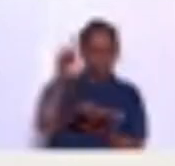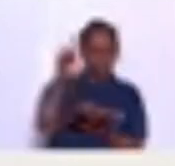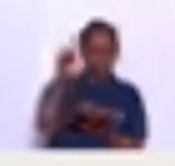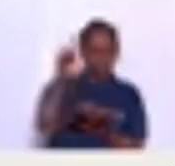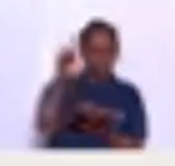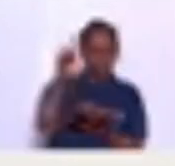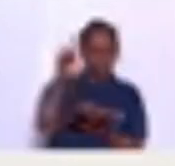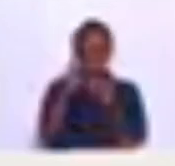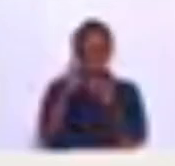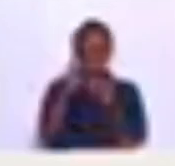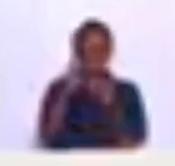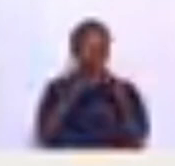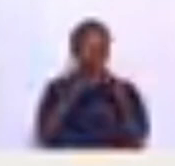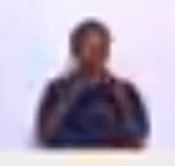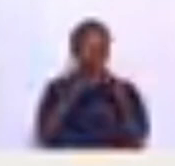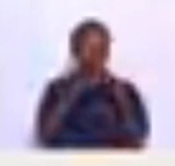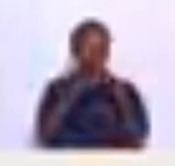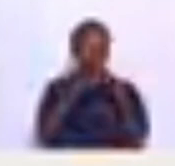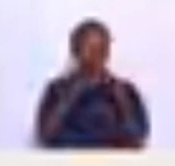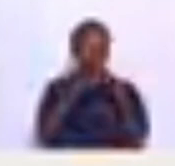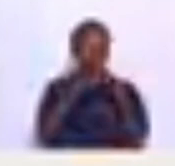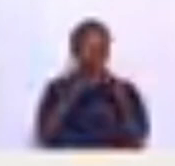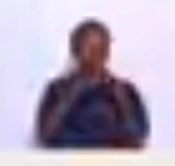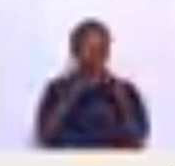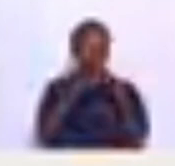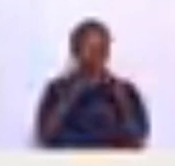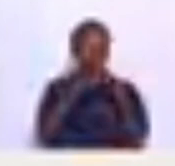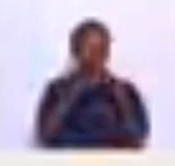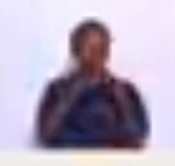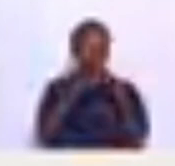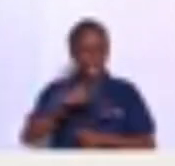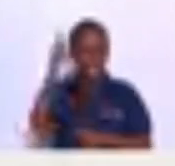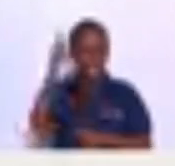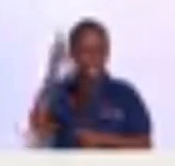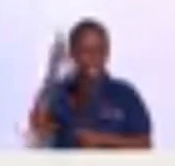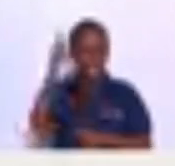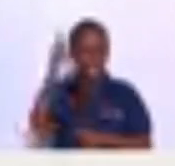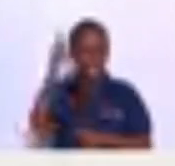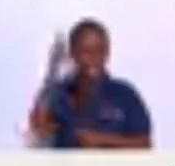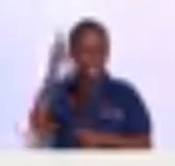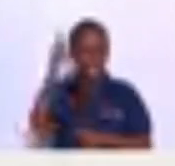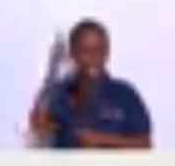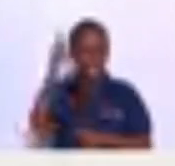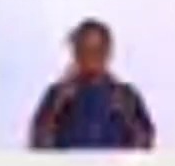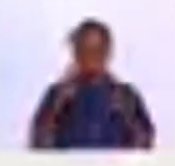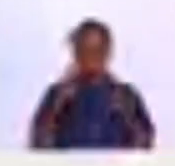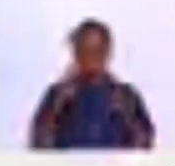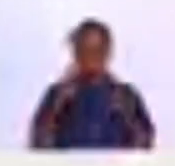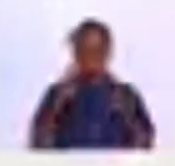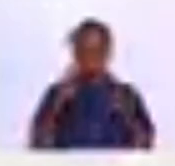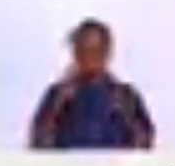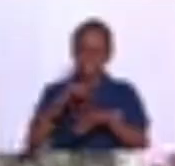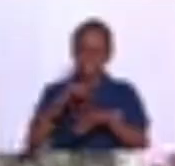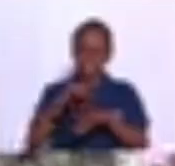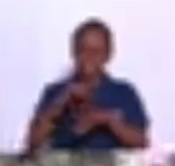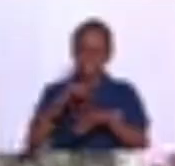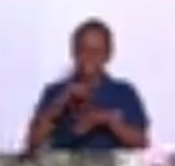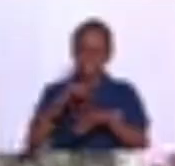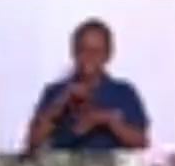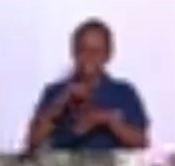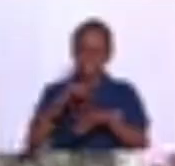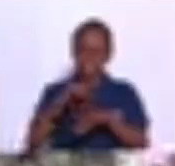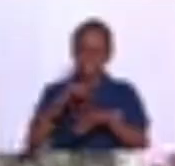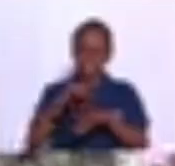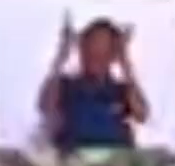Bible says, my people are destroyed for lack of knowledge. So sometimes we may think that is the